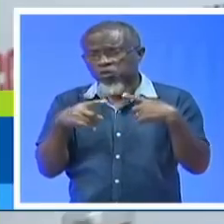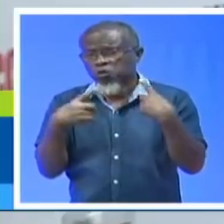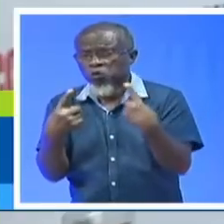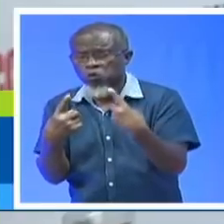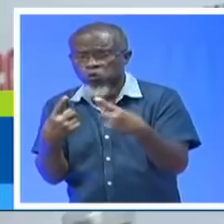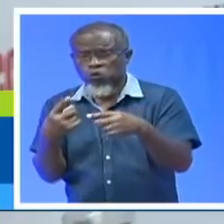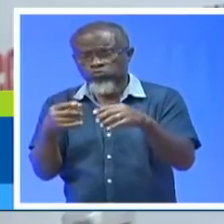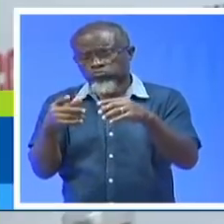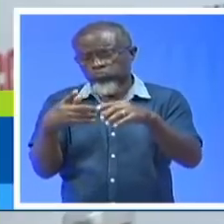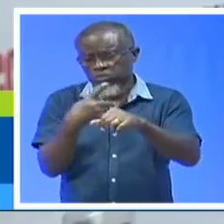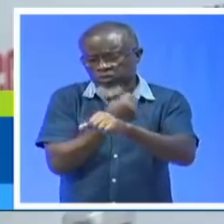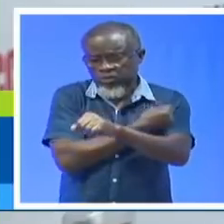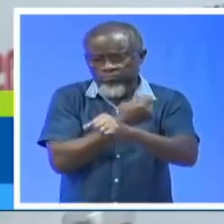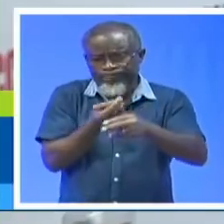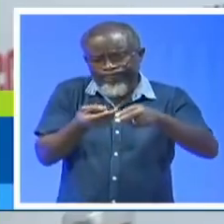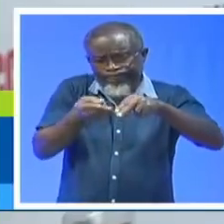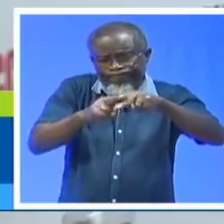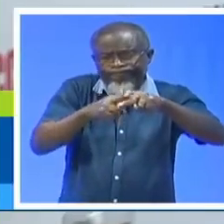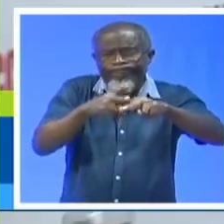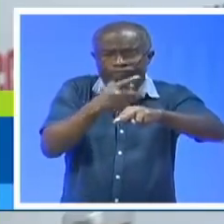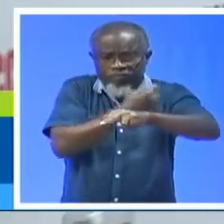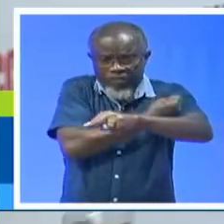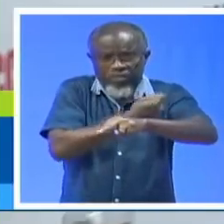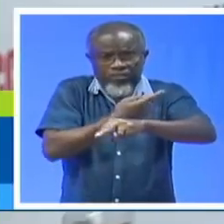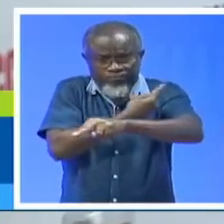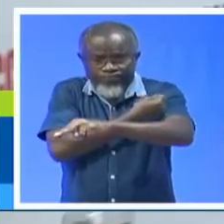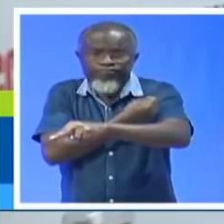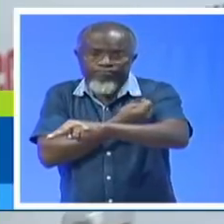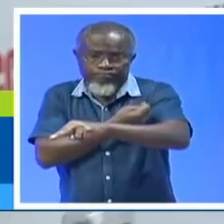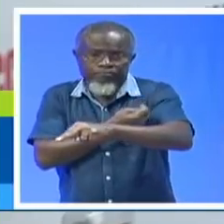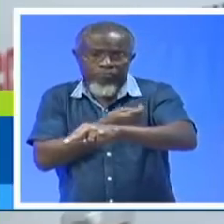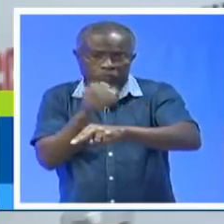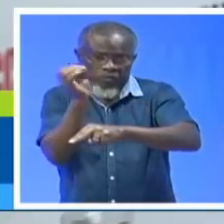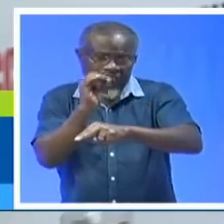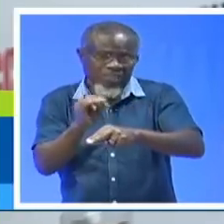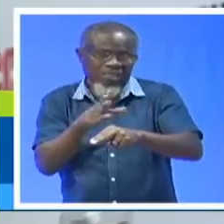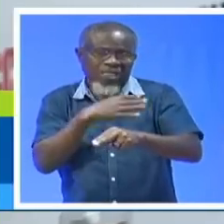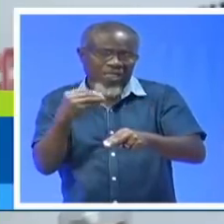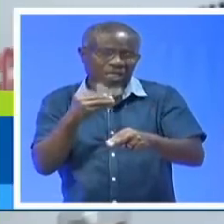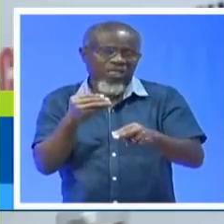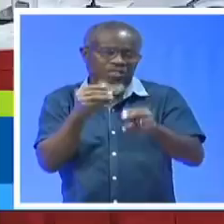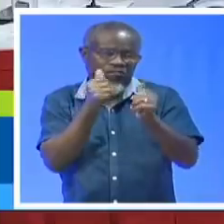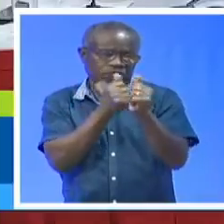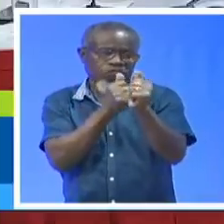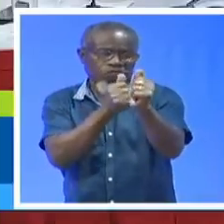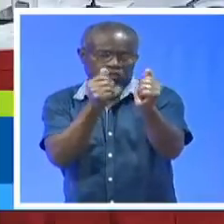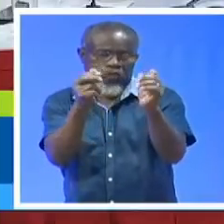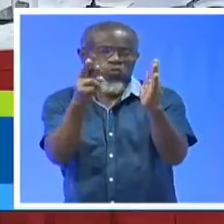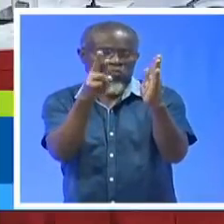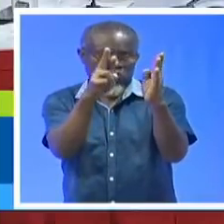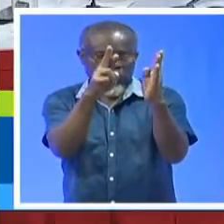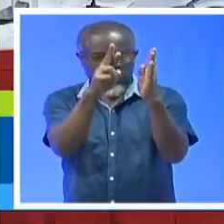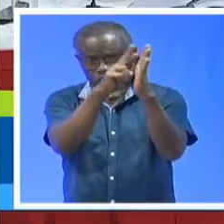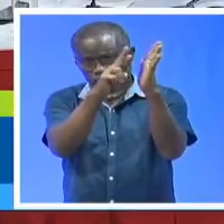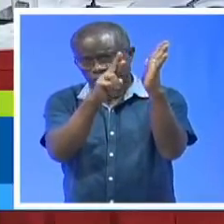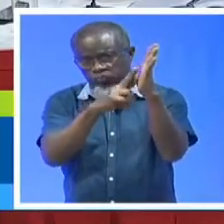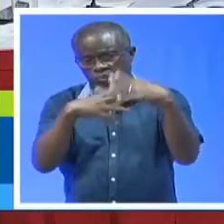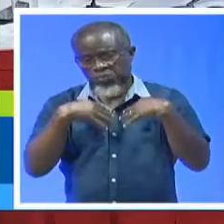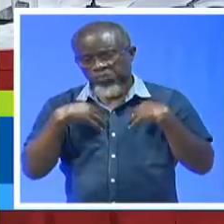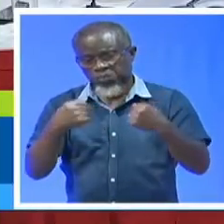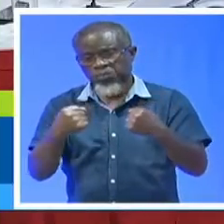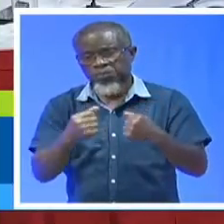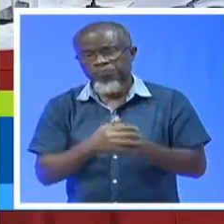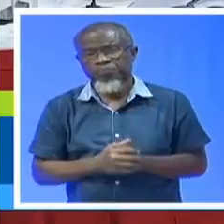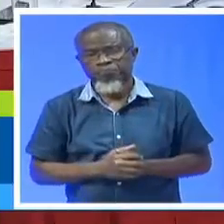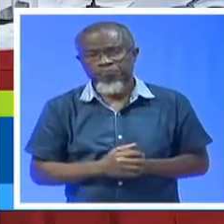levels and by increasing our adherence to those public health measures. Thank you very much, Dr. Hines, and we'll take our final question